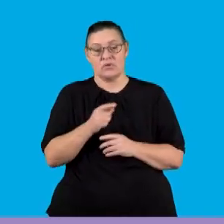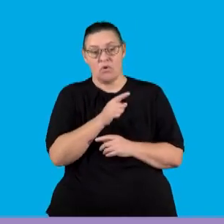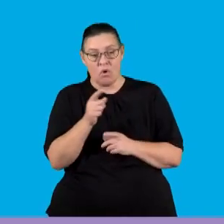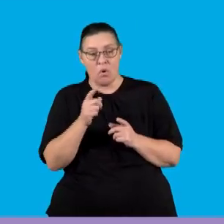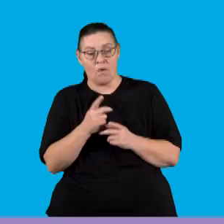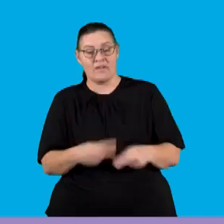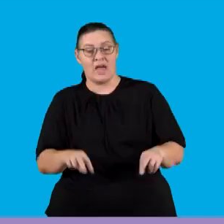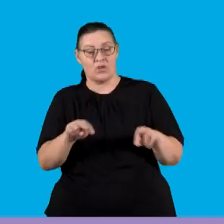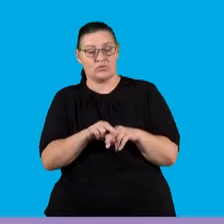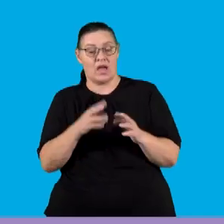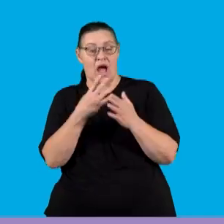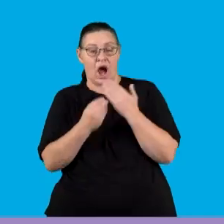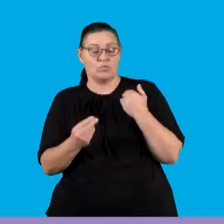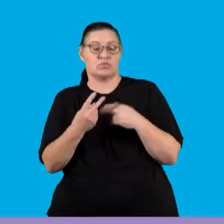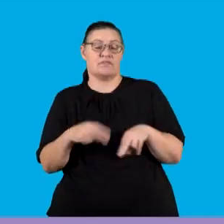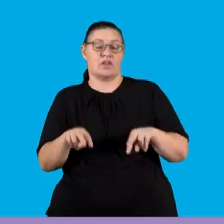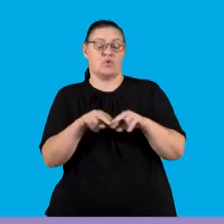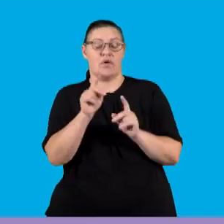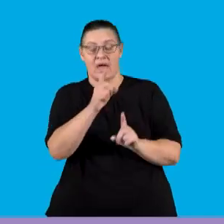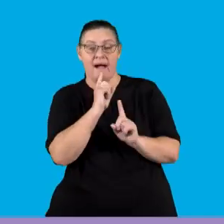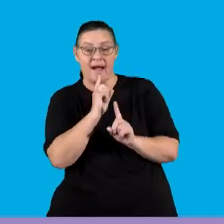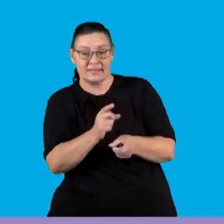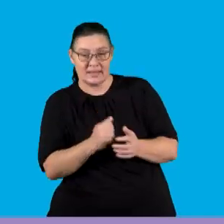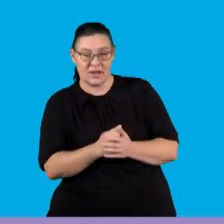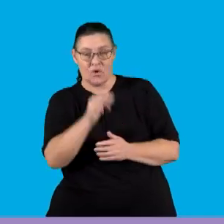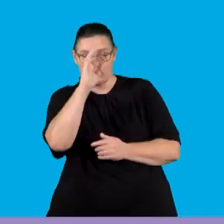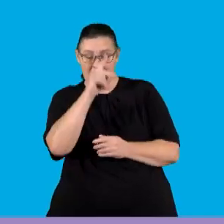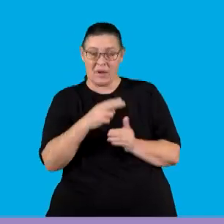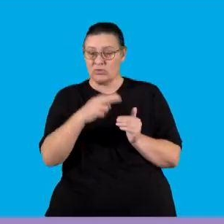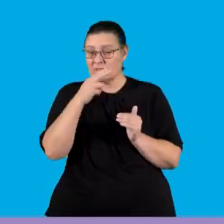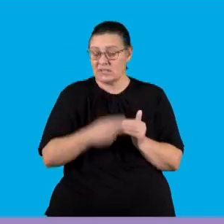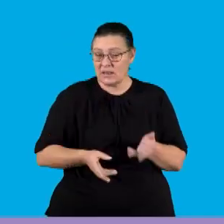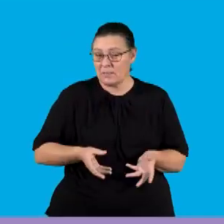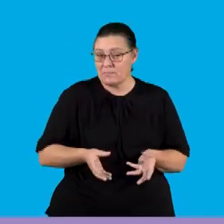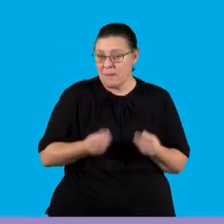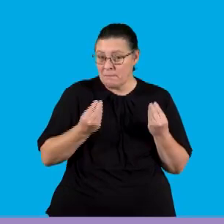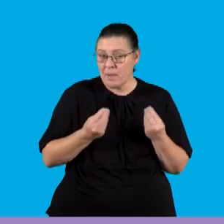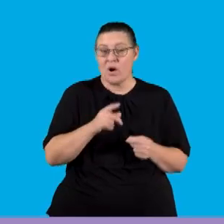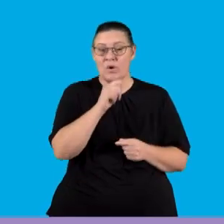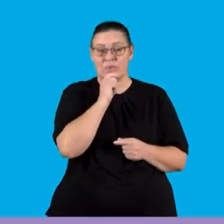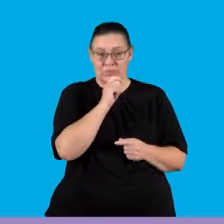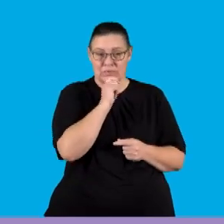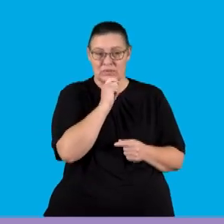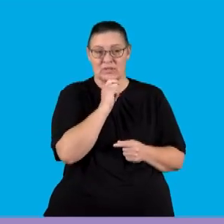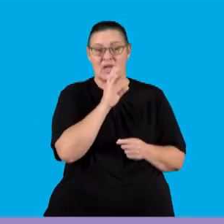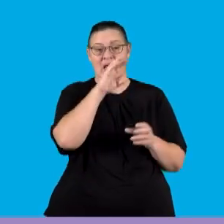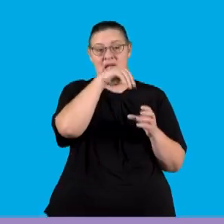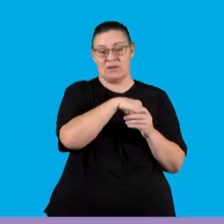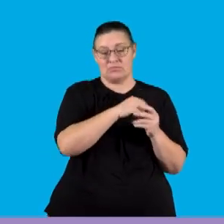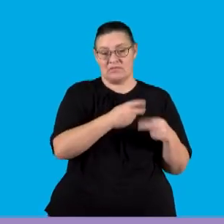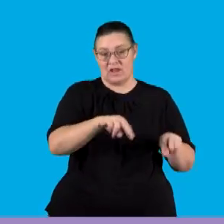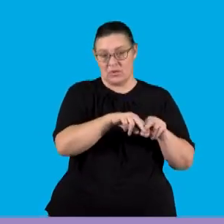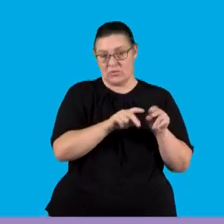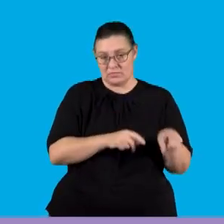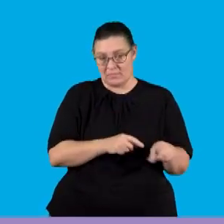So those values, they are our output values, the answer. Remember, the result that we get from using the